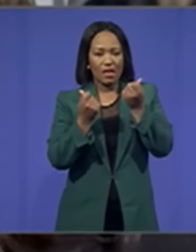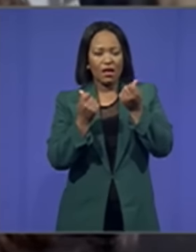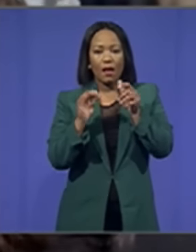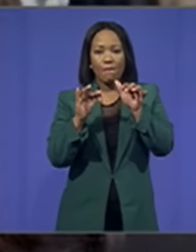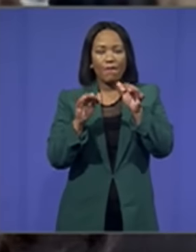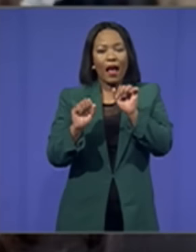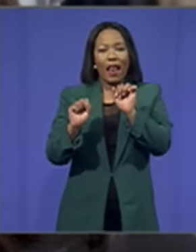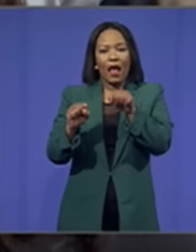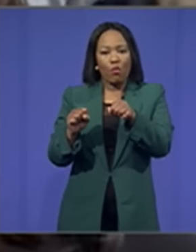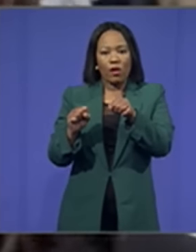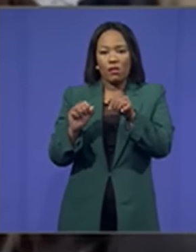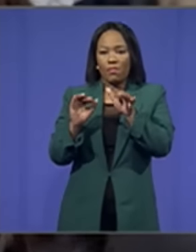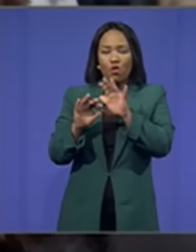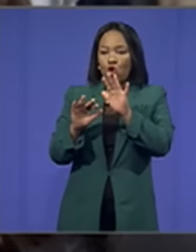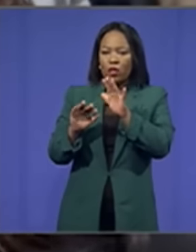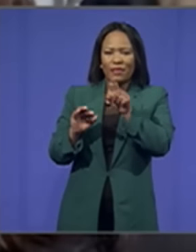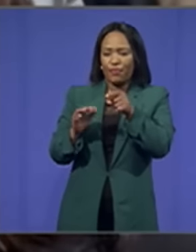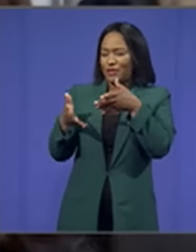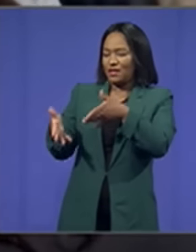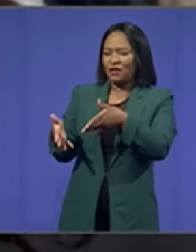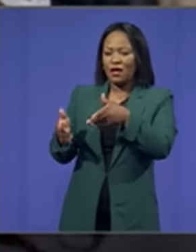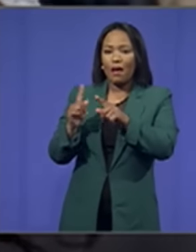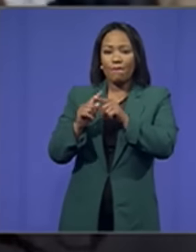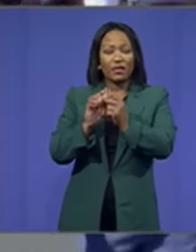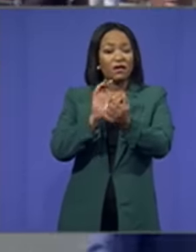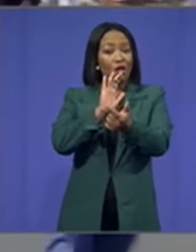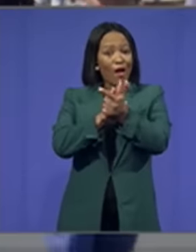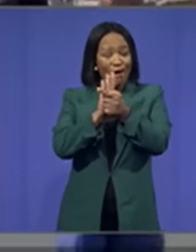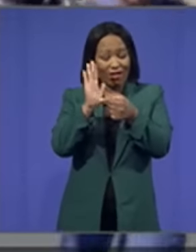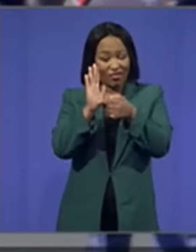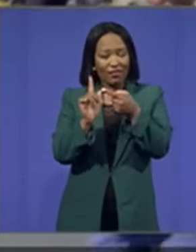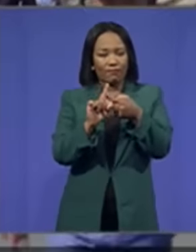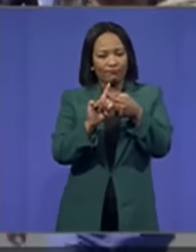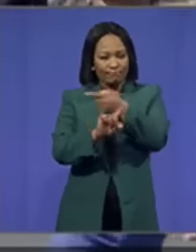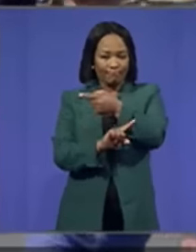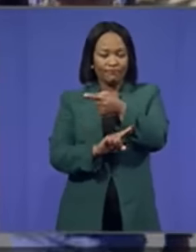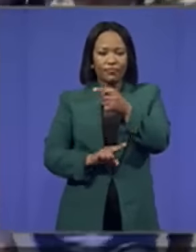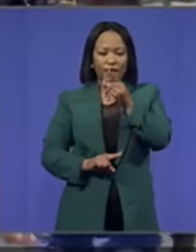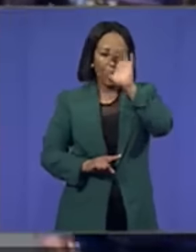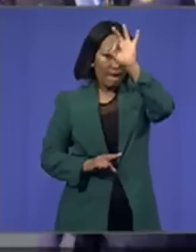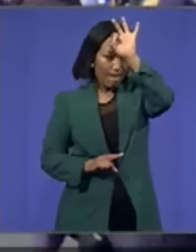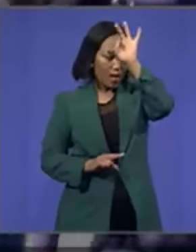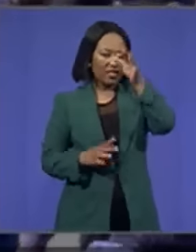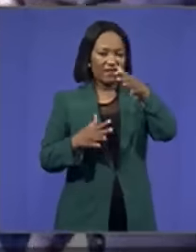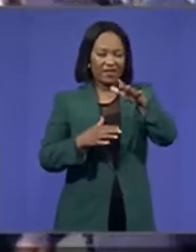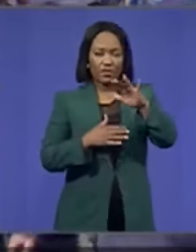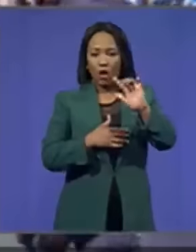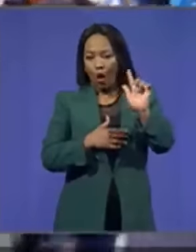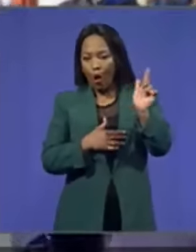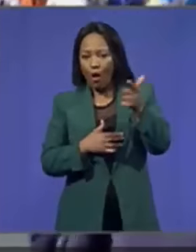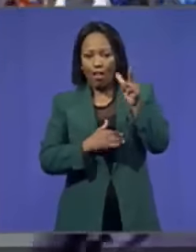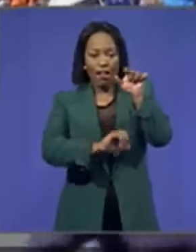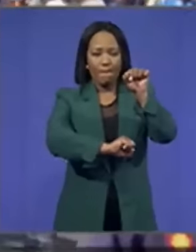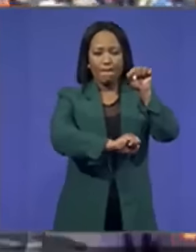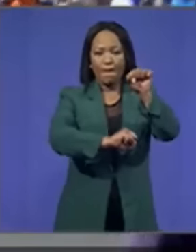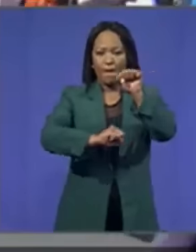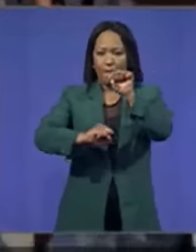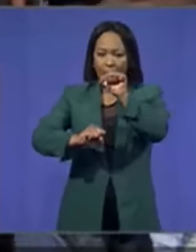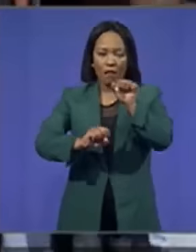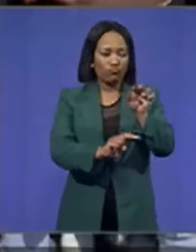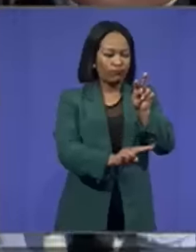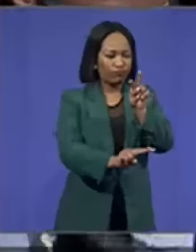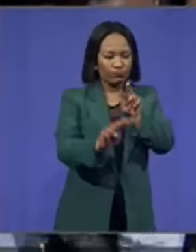people who should not be here. However, that is breaking the law. Sepolesa se ile sa beha leihlo dibakeng tsohle tse ho neng hona le